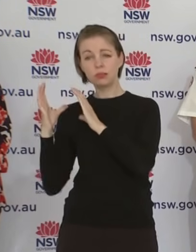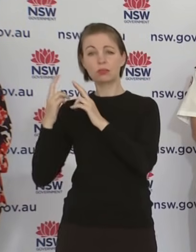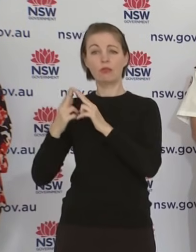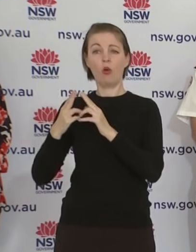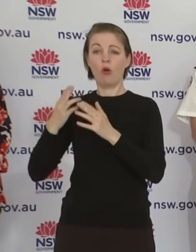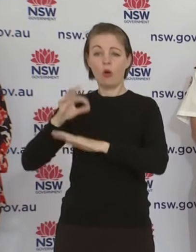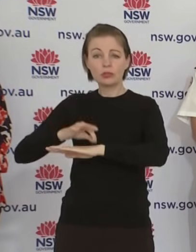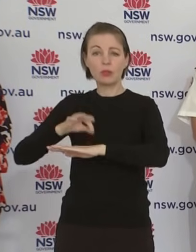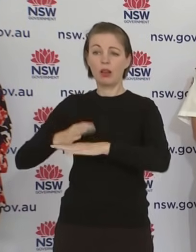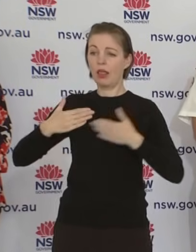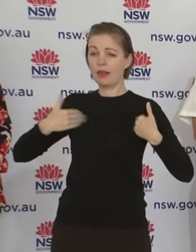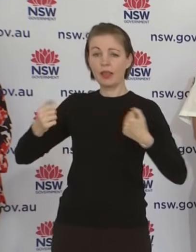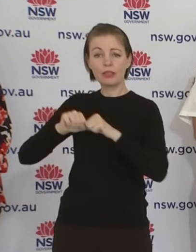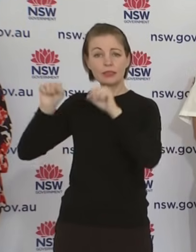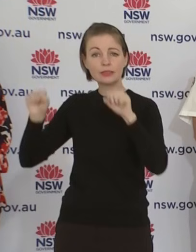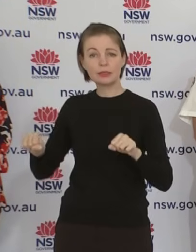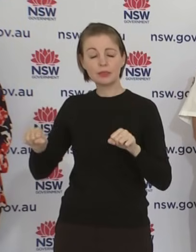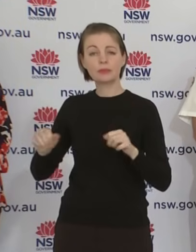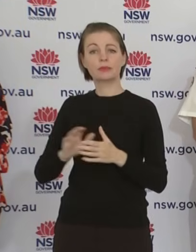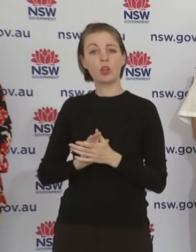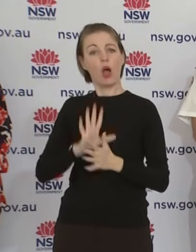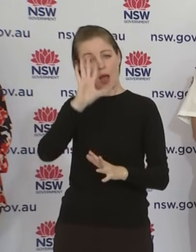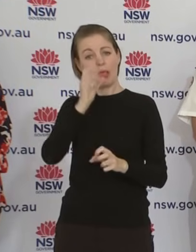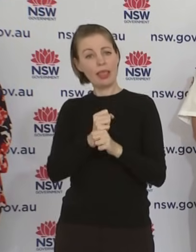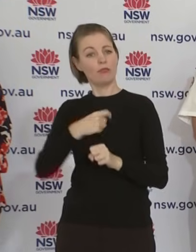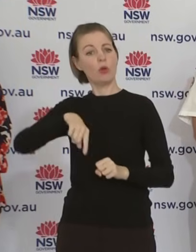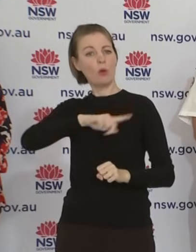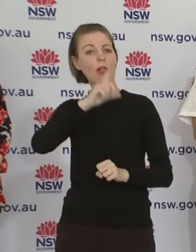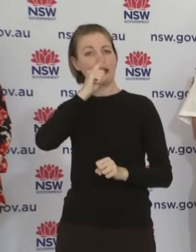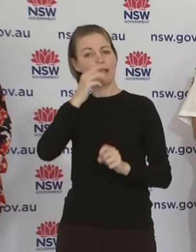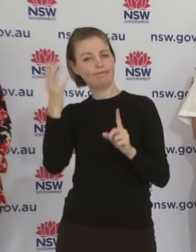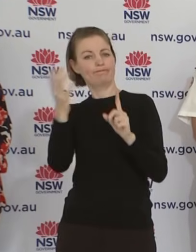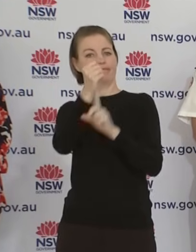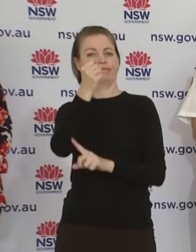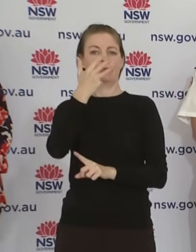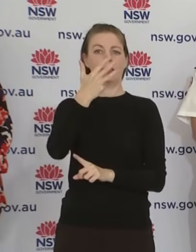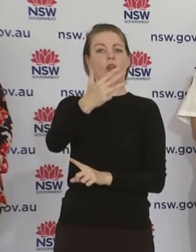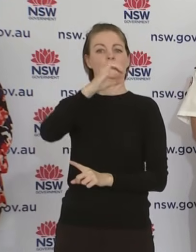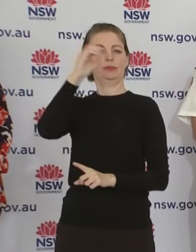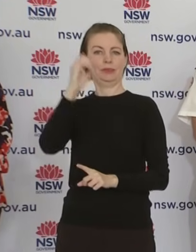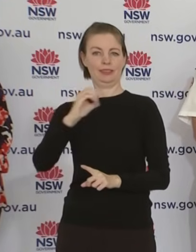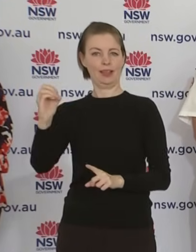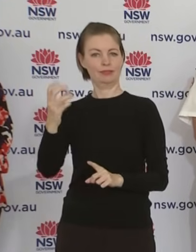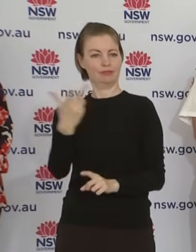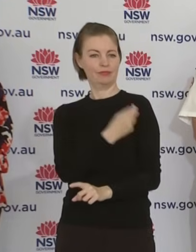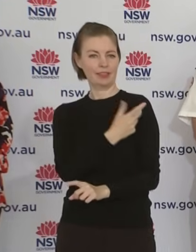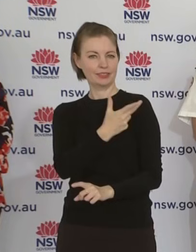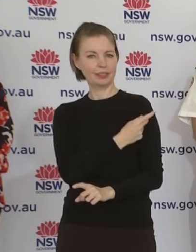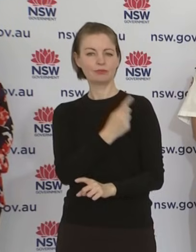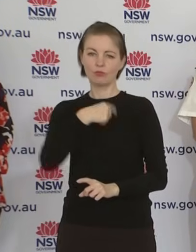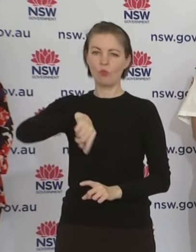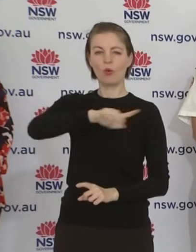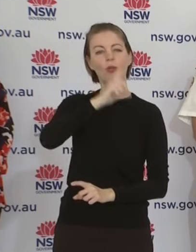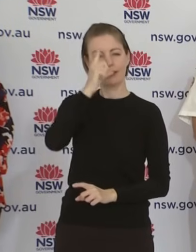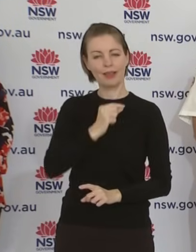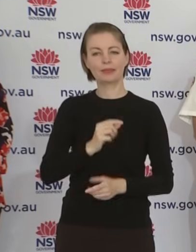90% would bring us great joy, and I feel confident we can get there. Who hasn't asked a question? On booster doses. Just on